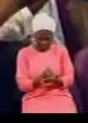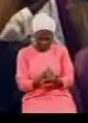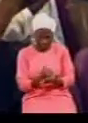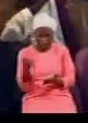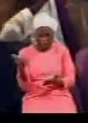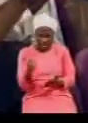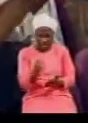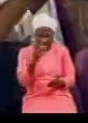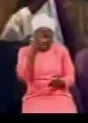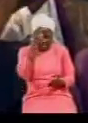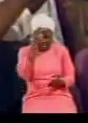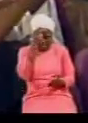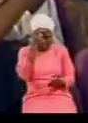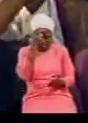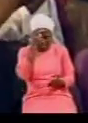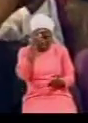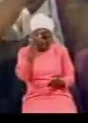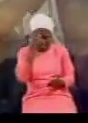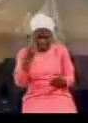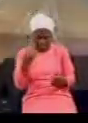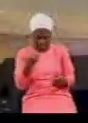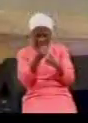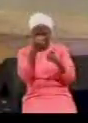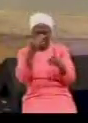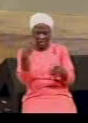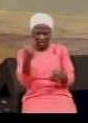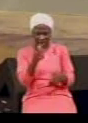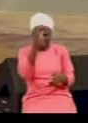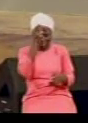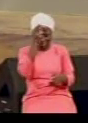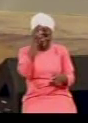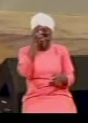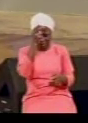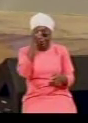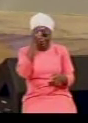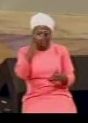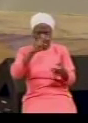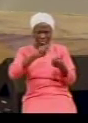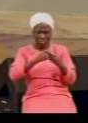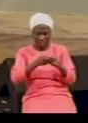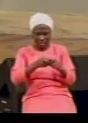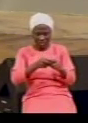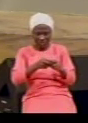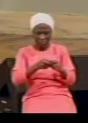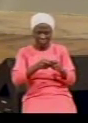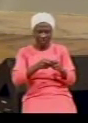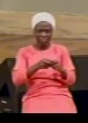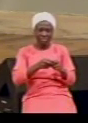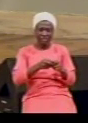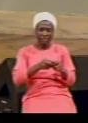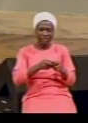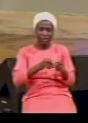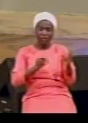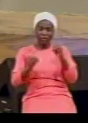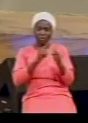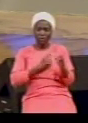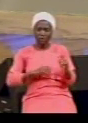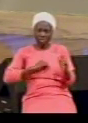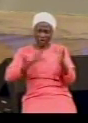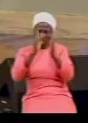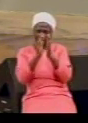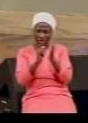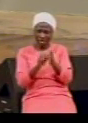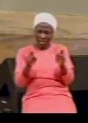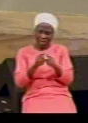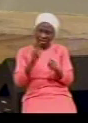Any demon attack, any demon oppression, any demon affliction, oh Lord, I pray, as your people one